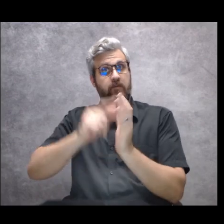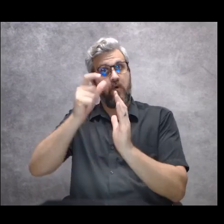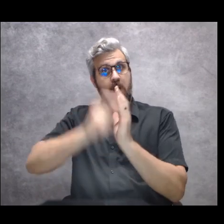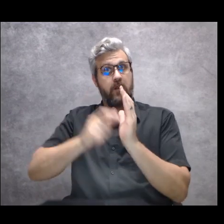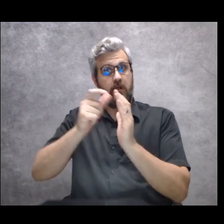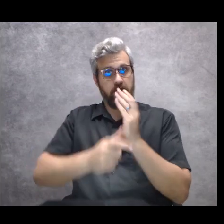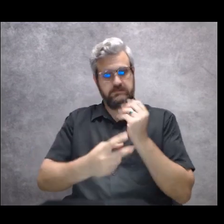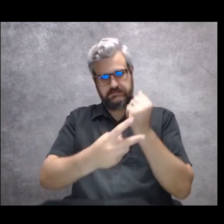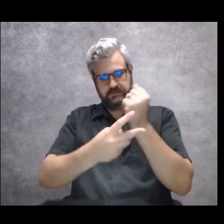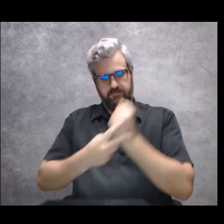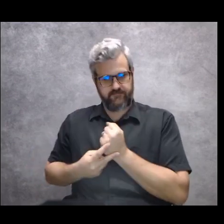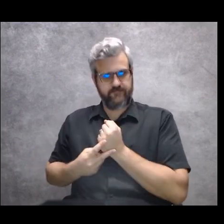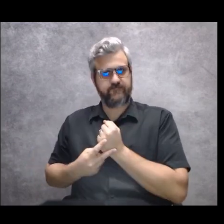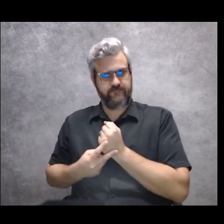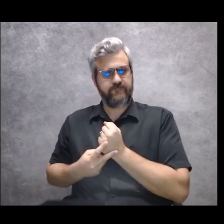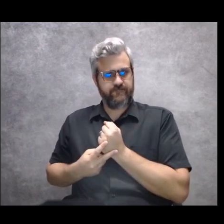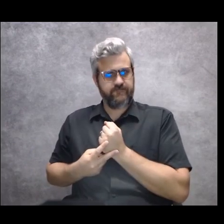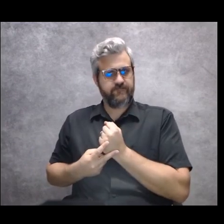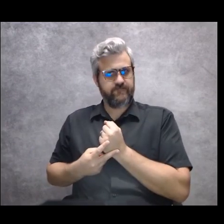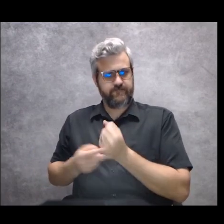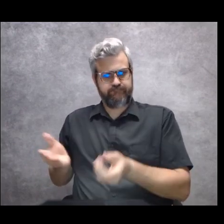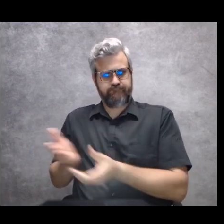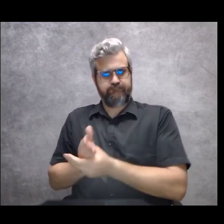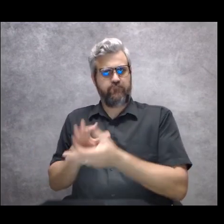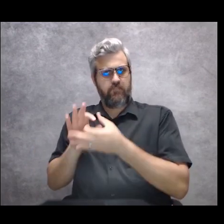program evaluation.